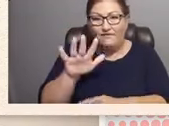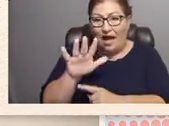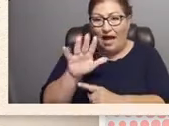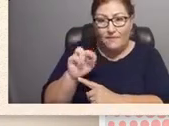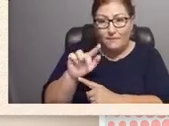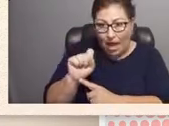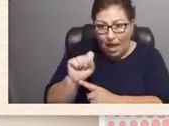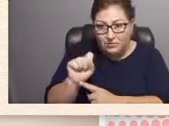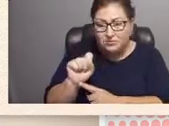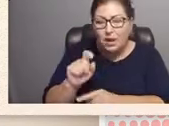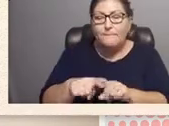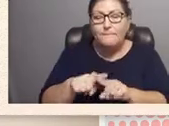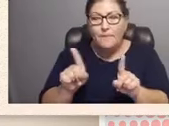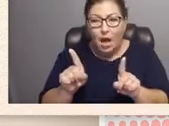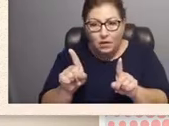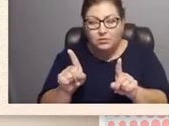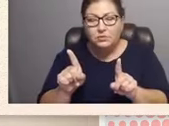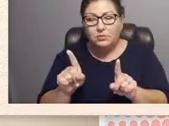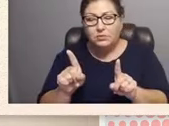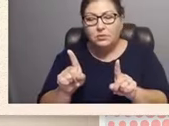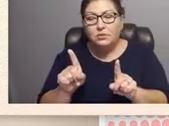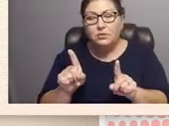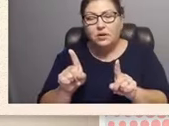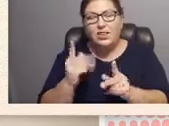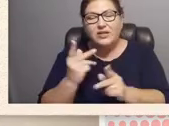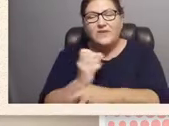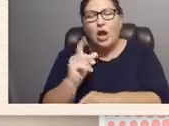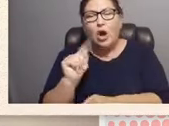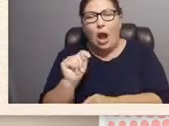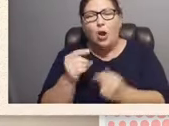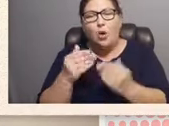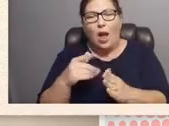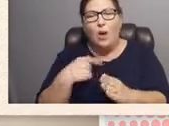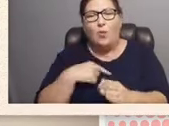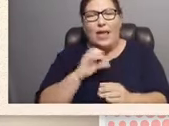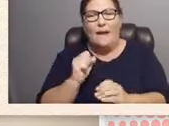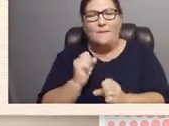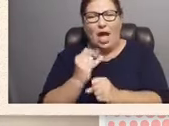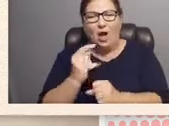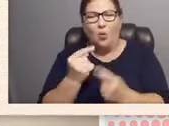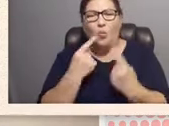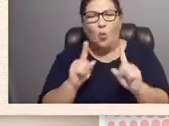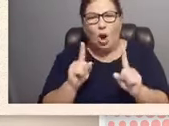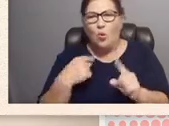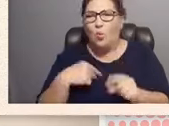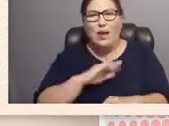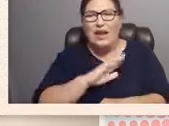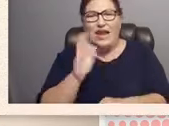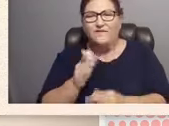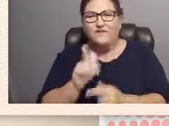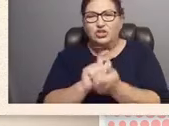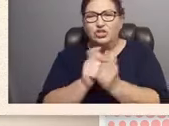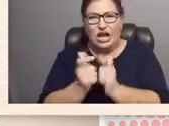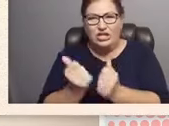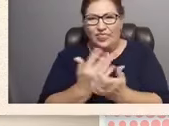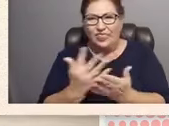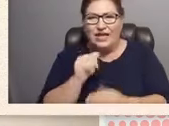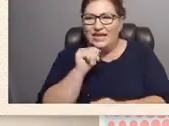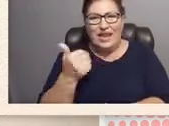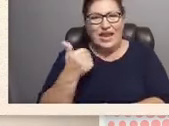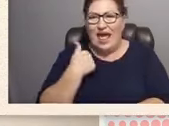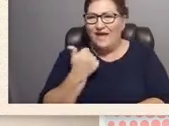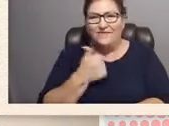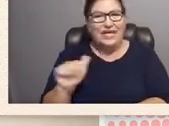but let's figure out a way that we can make it work. We never changed anything. I didn't have any